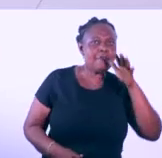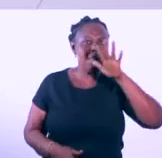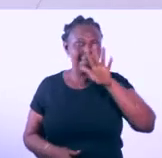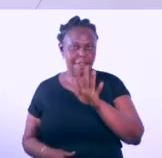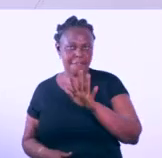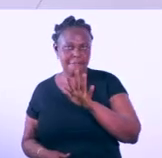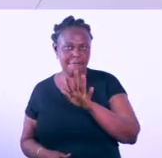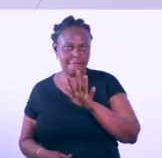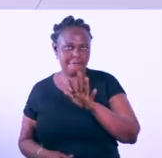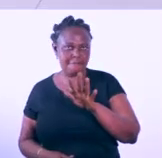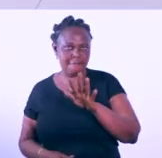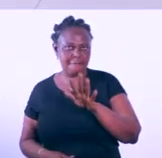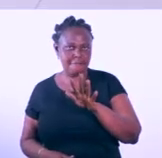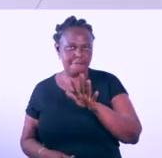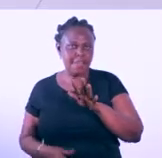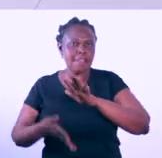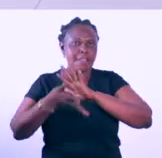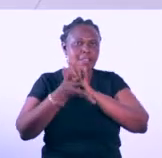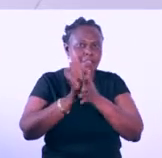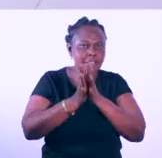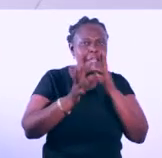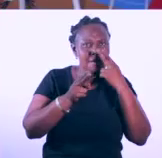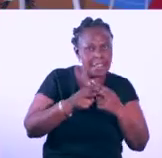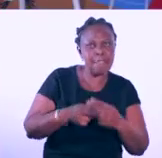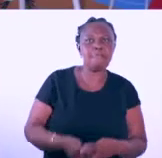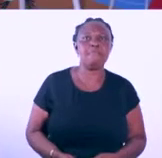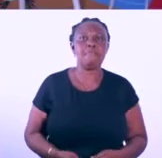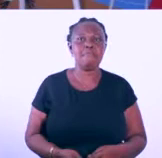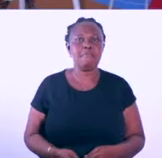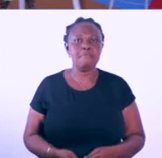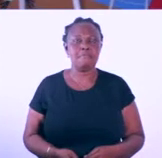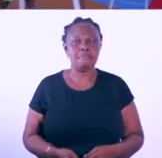and mention the number names.